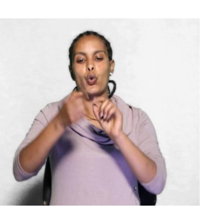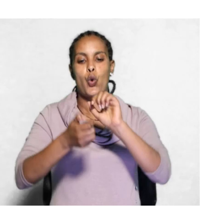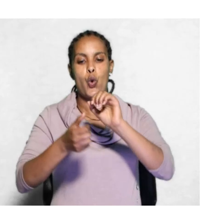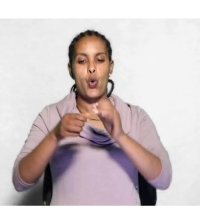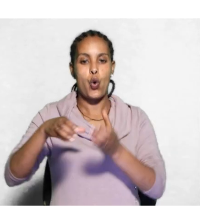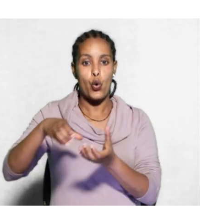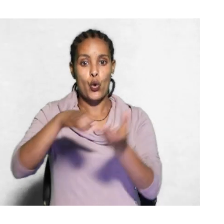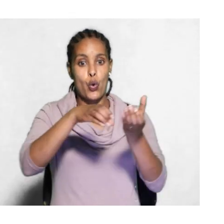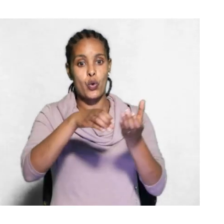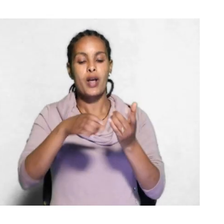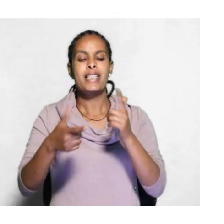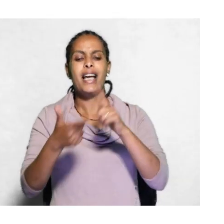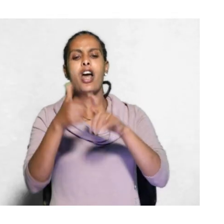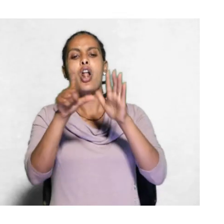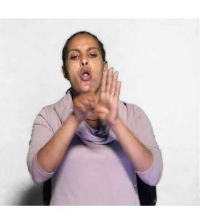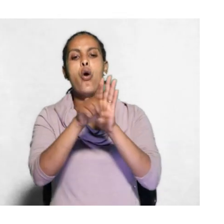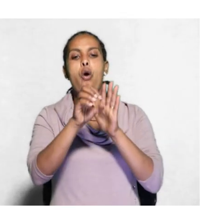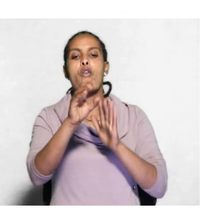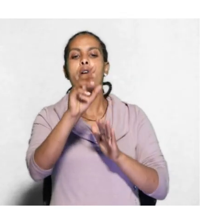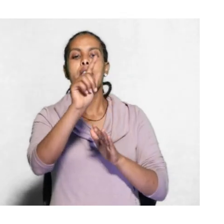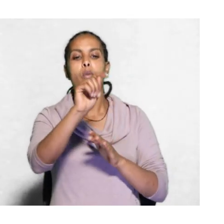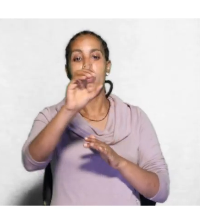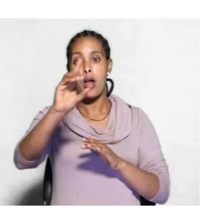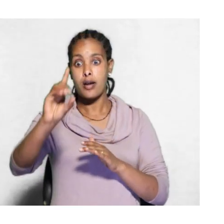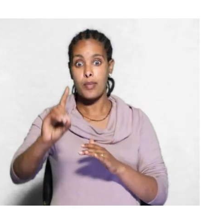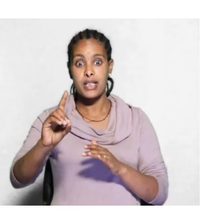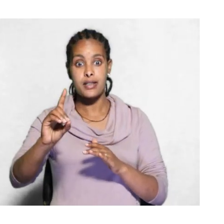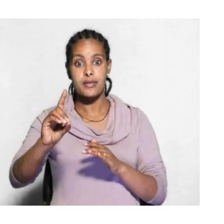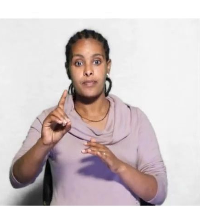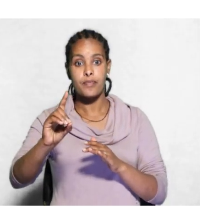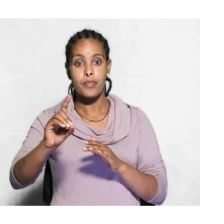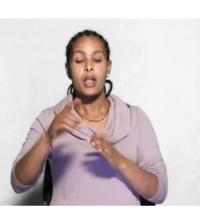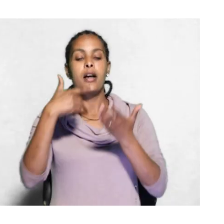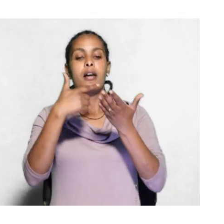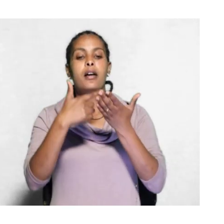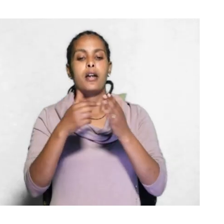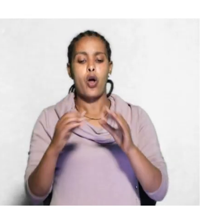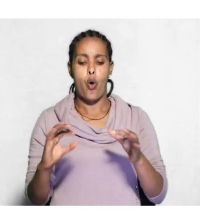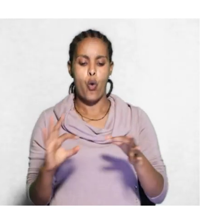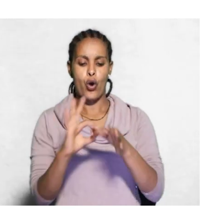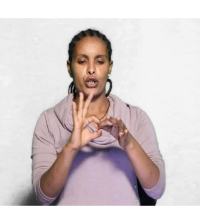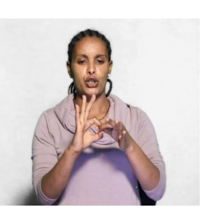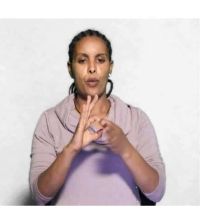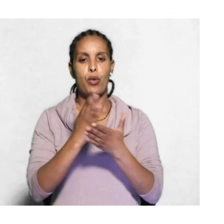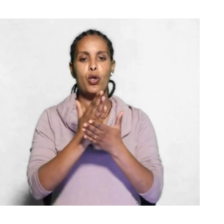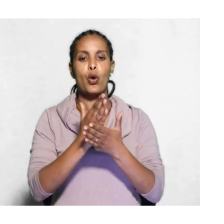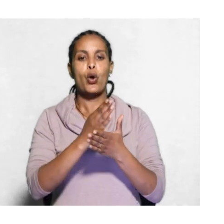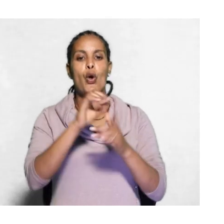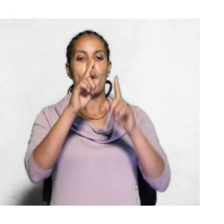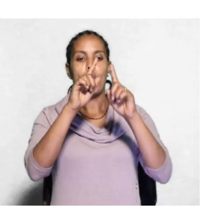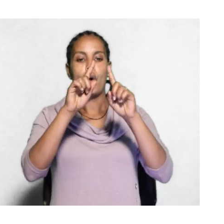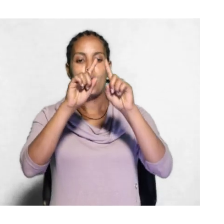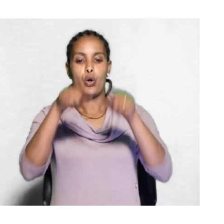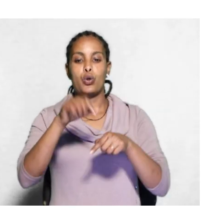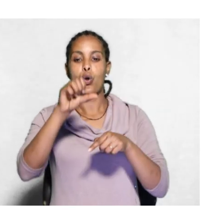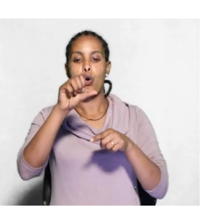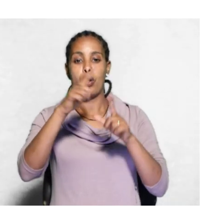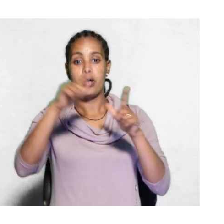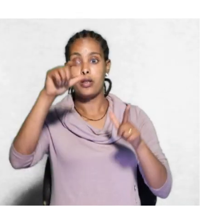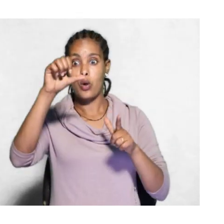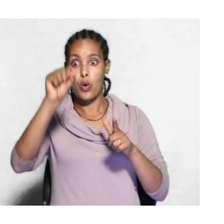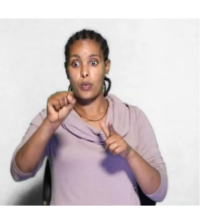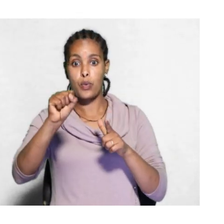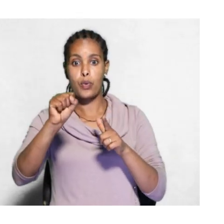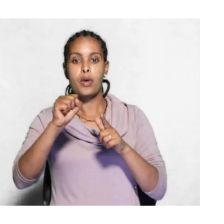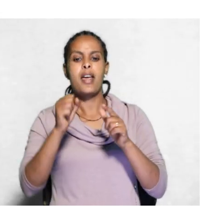The second law of thermodynamics, the connection between entropy and the spontaneity of a